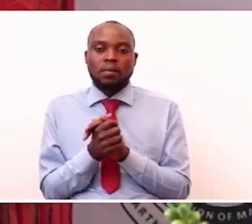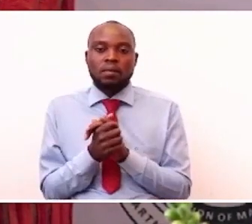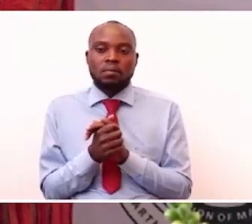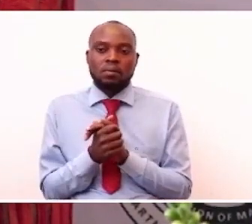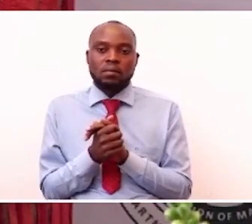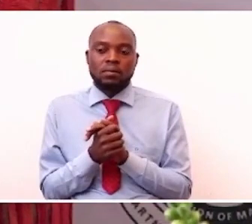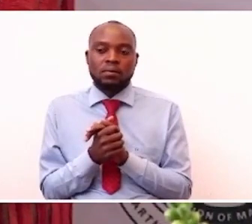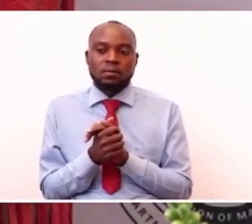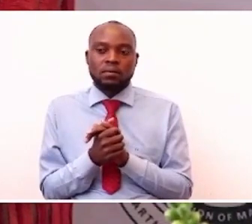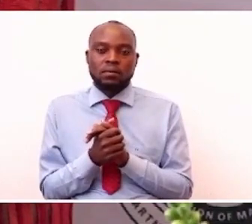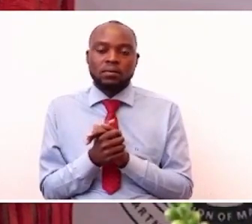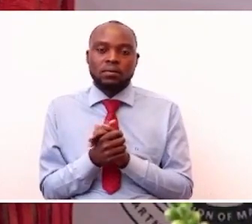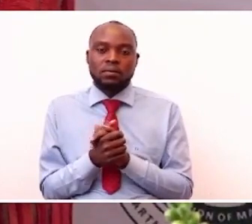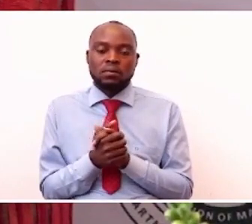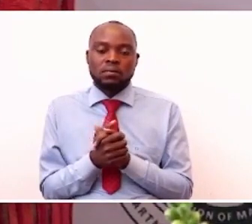the